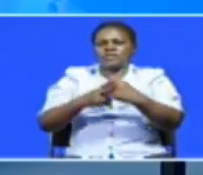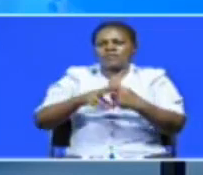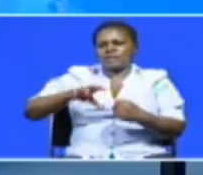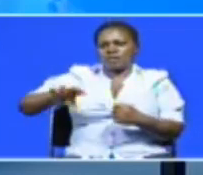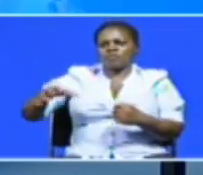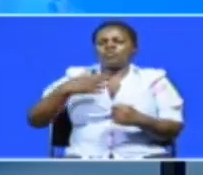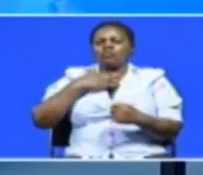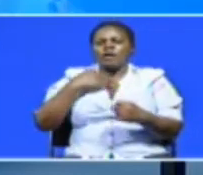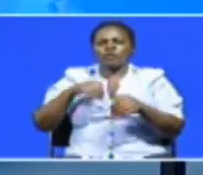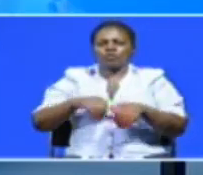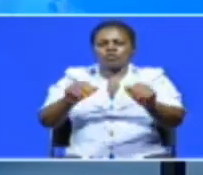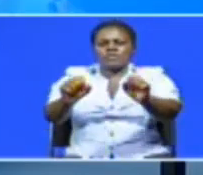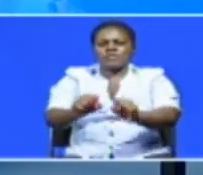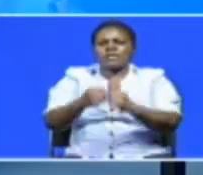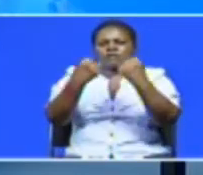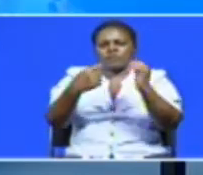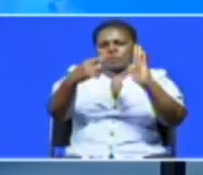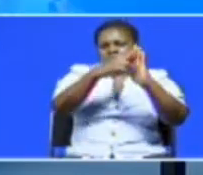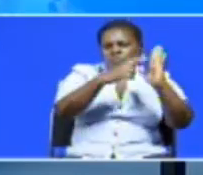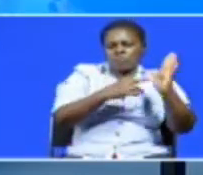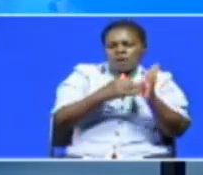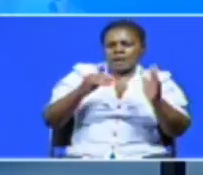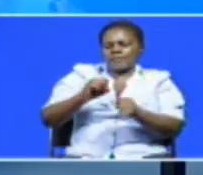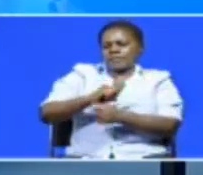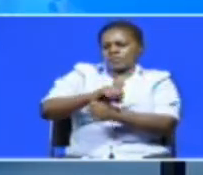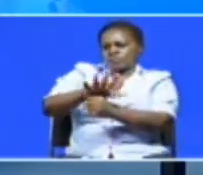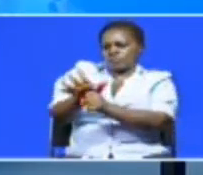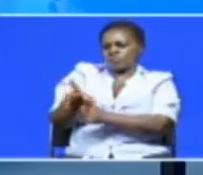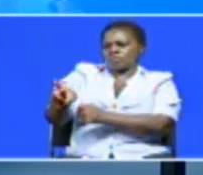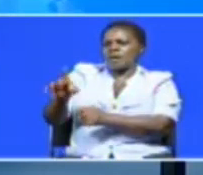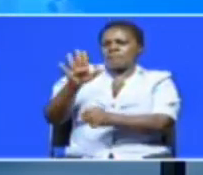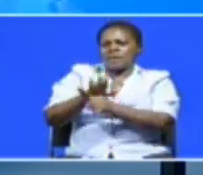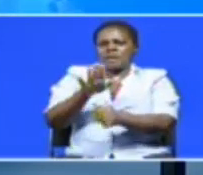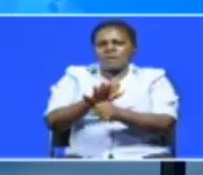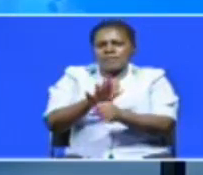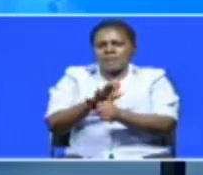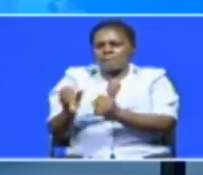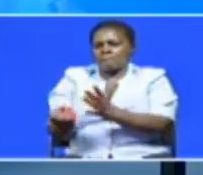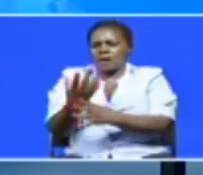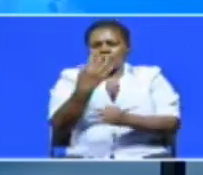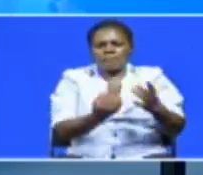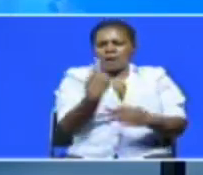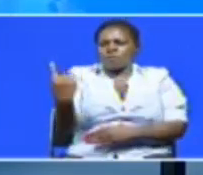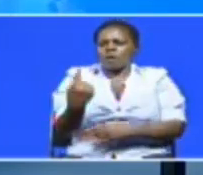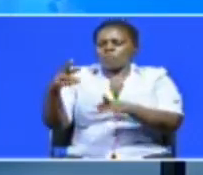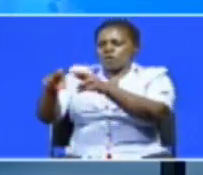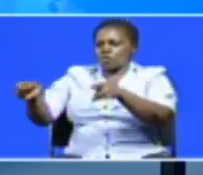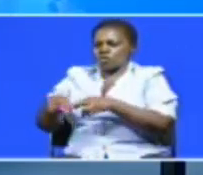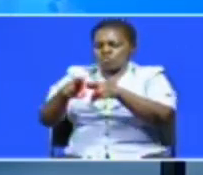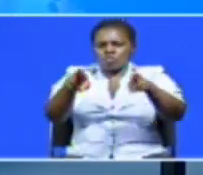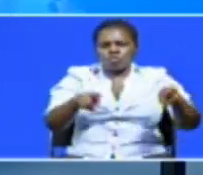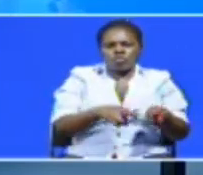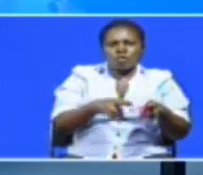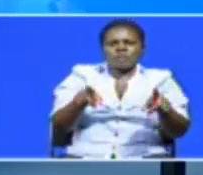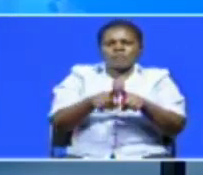To comply with safety measures against the coronavirus pandemic, several have already set up isolation wards and